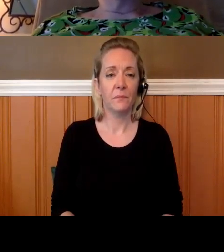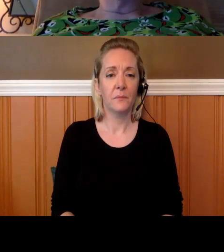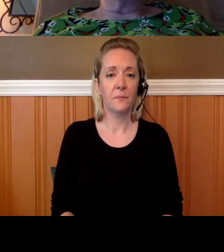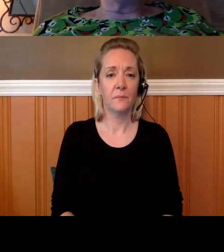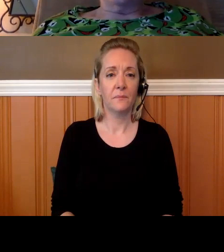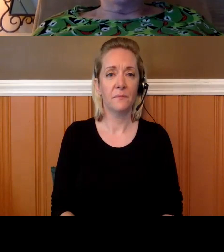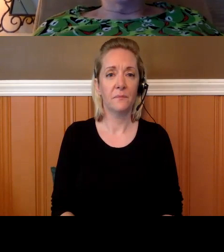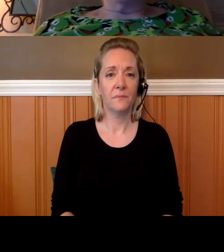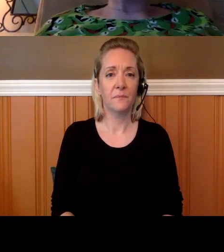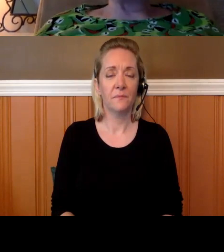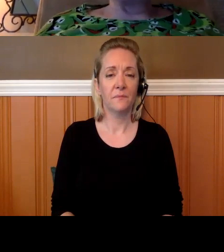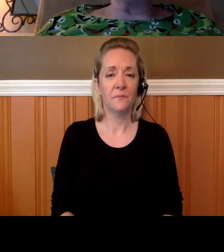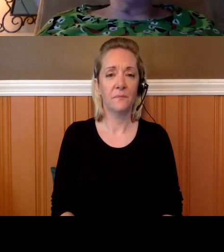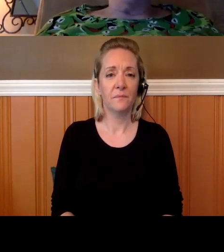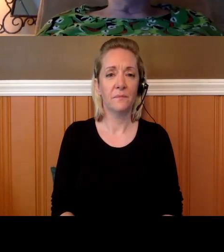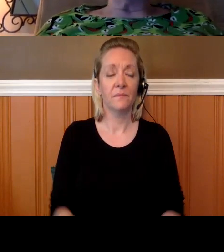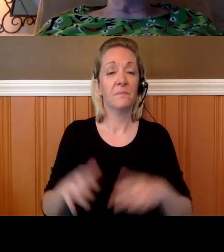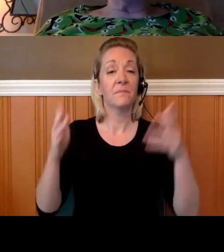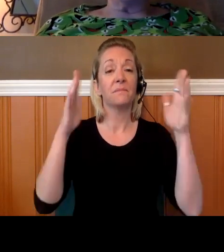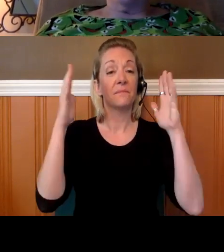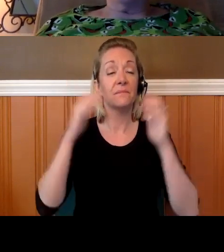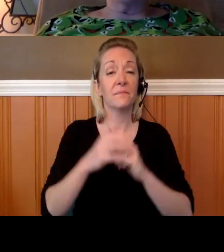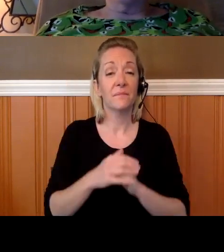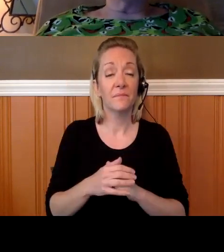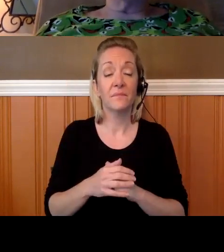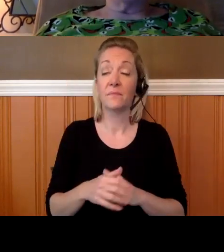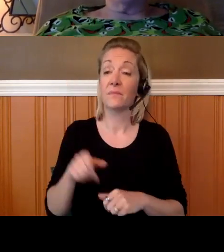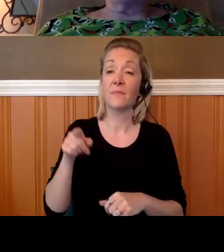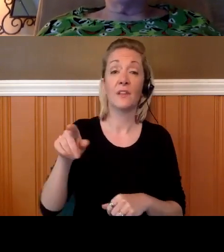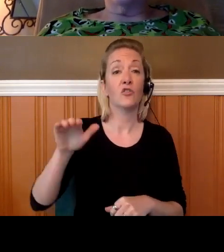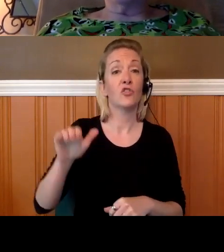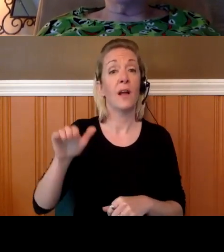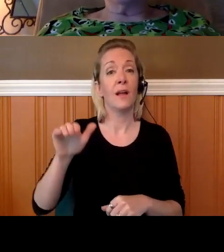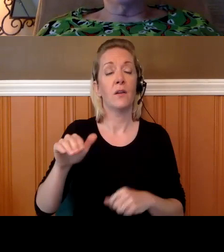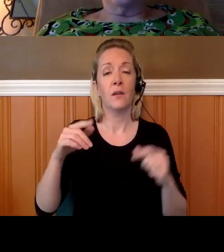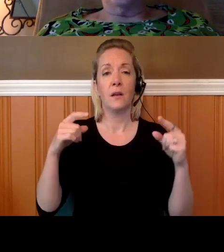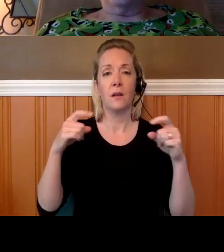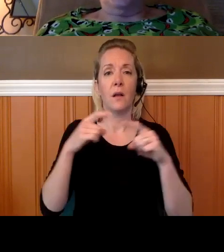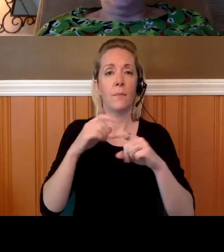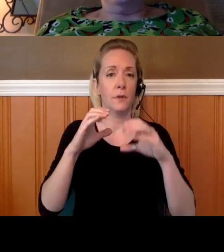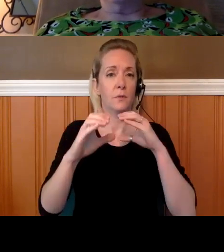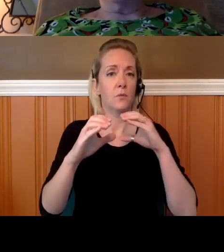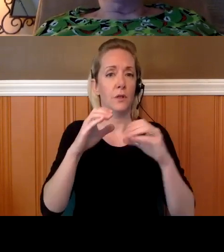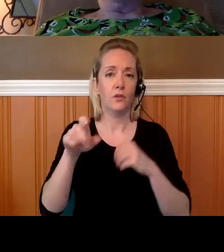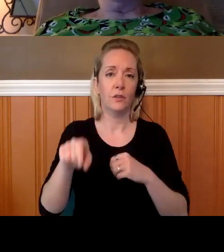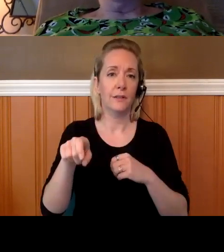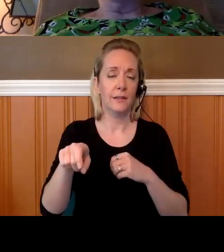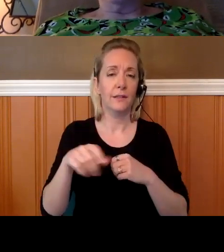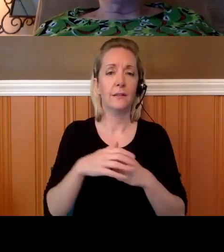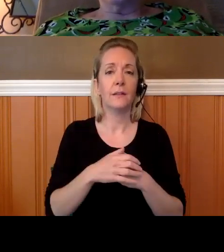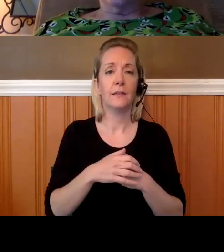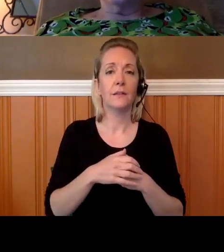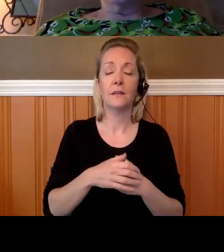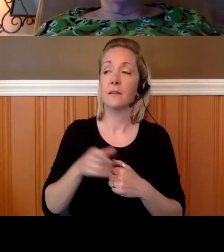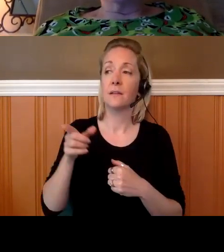Over his head it goes. That's okay. But this child has very complex communication needs. He does